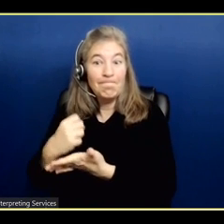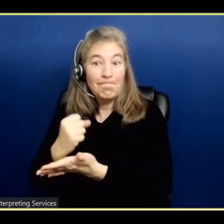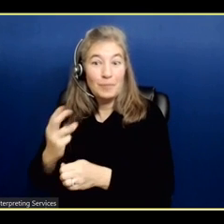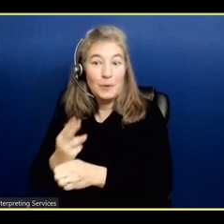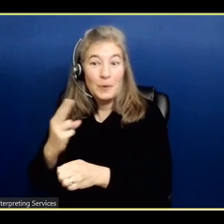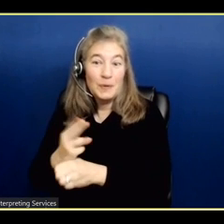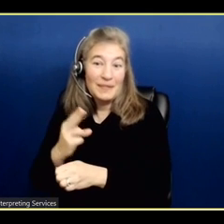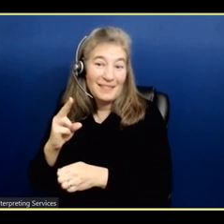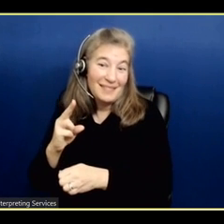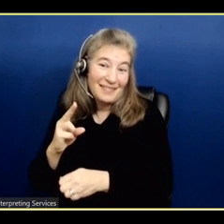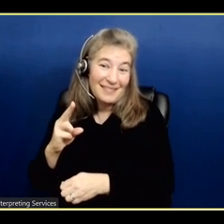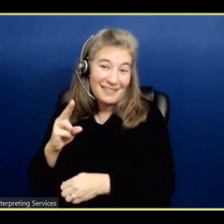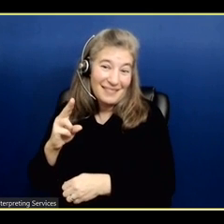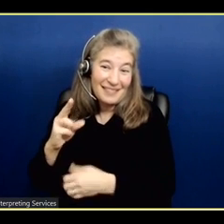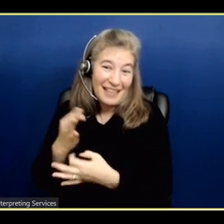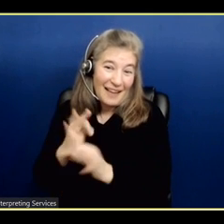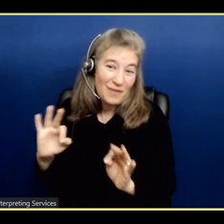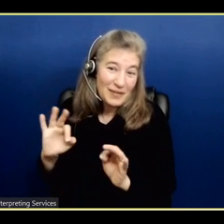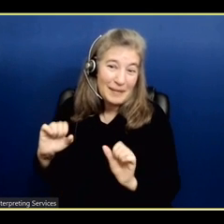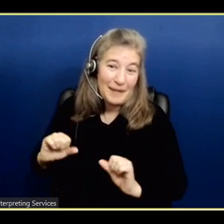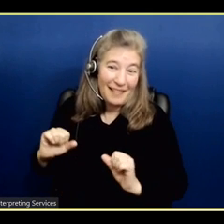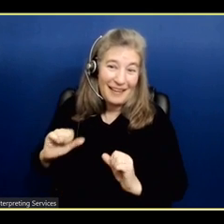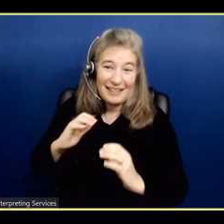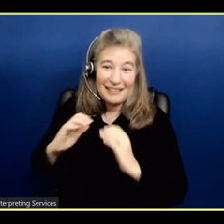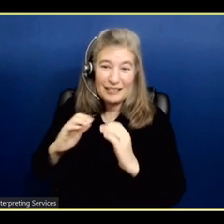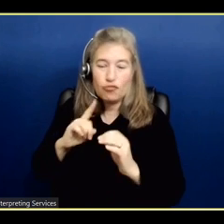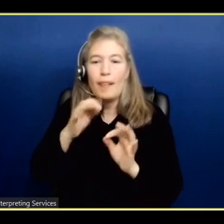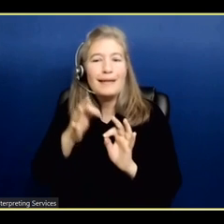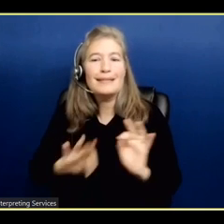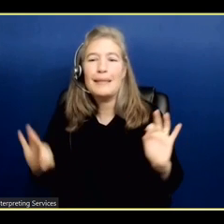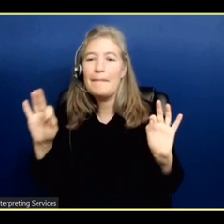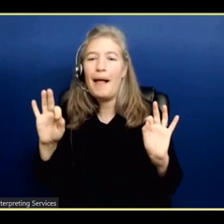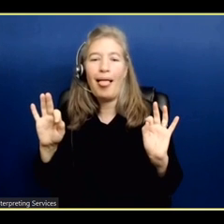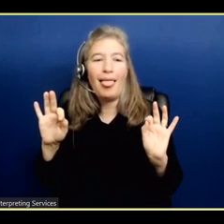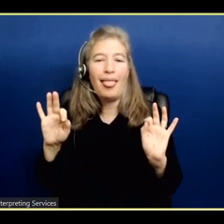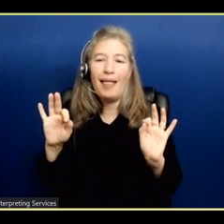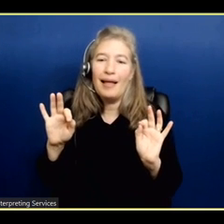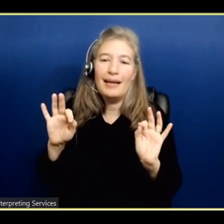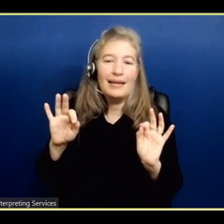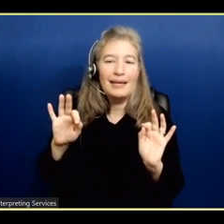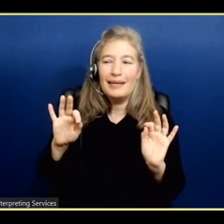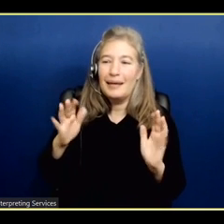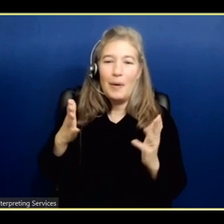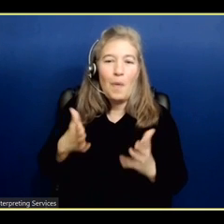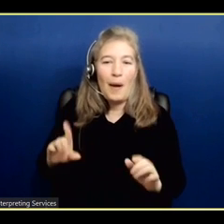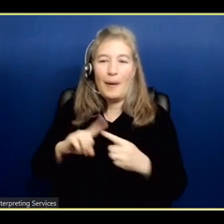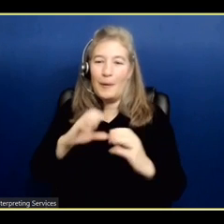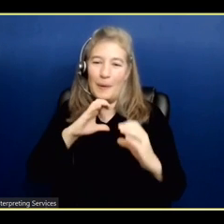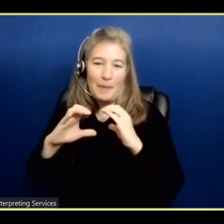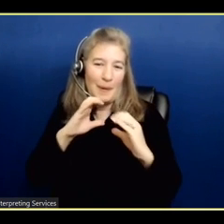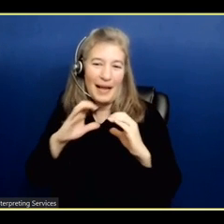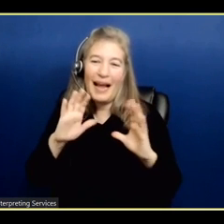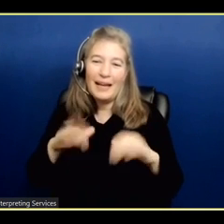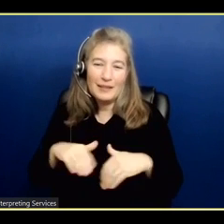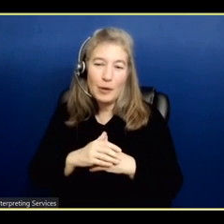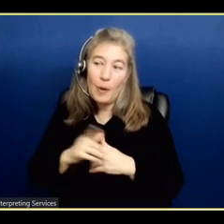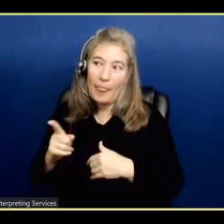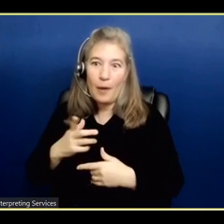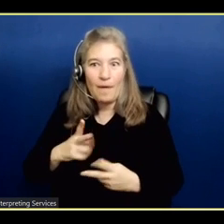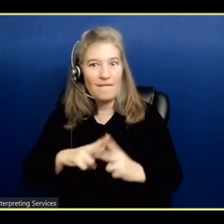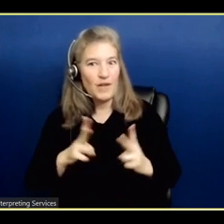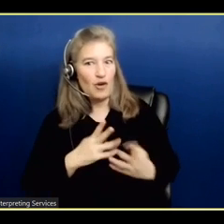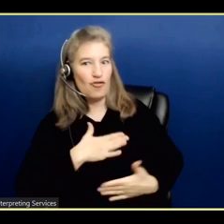was something that was really simple, not that expensive, and they were very, very grateful. So I recommend you look into doing